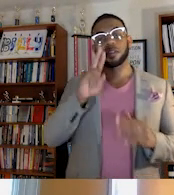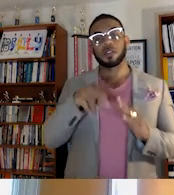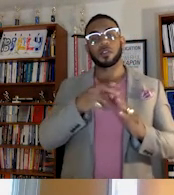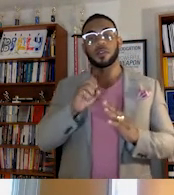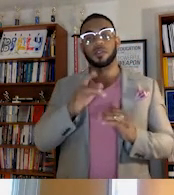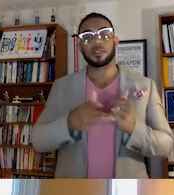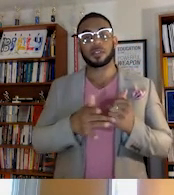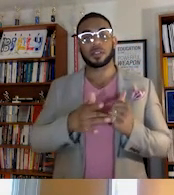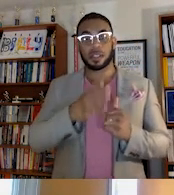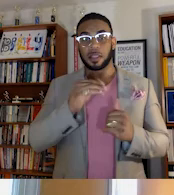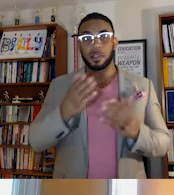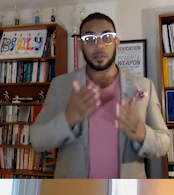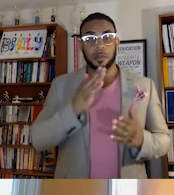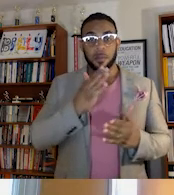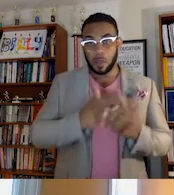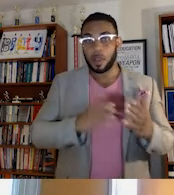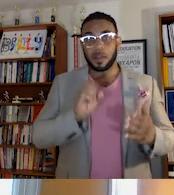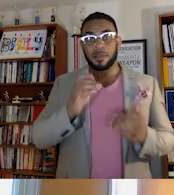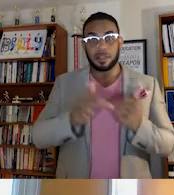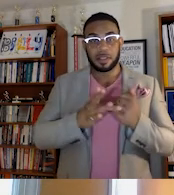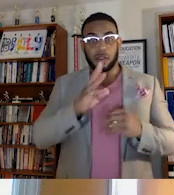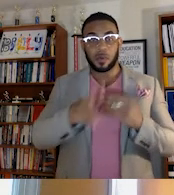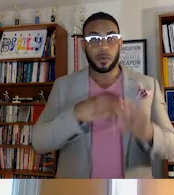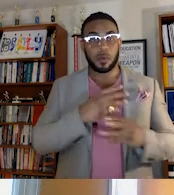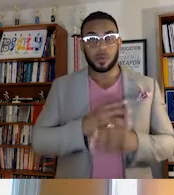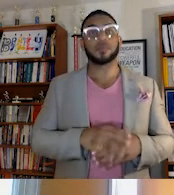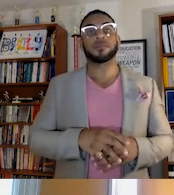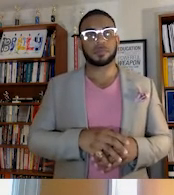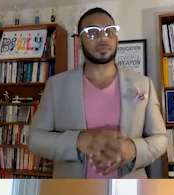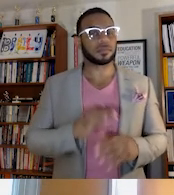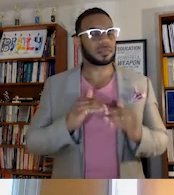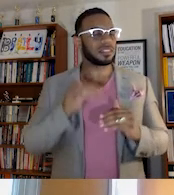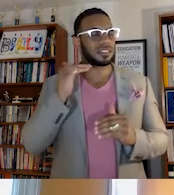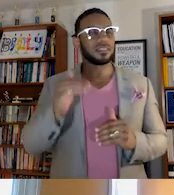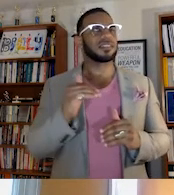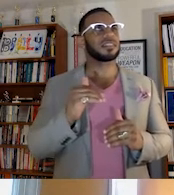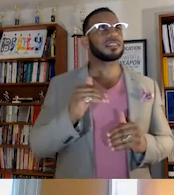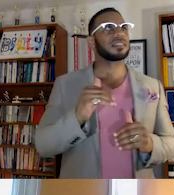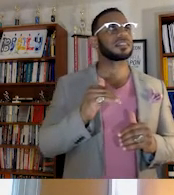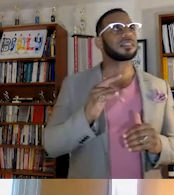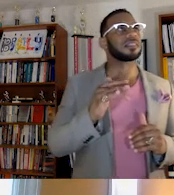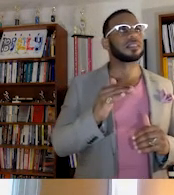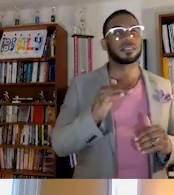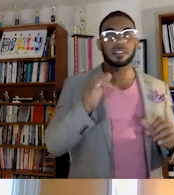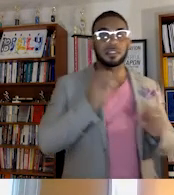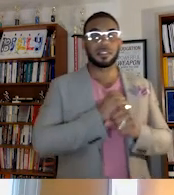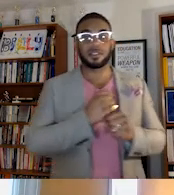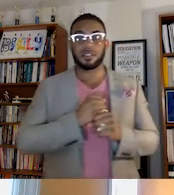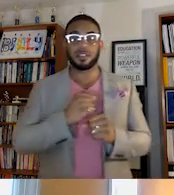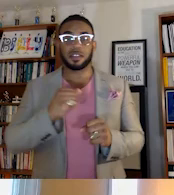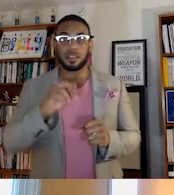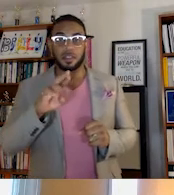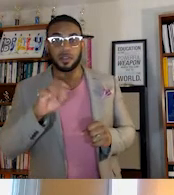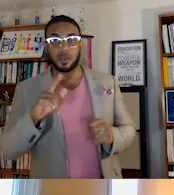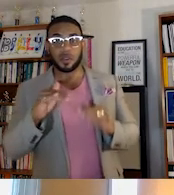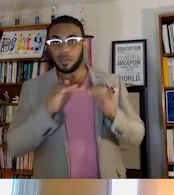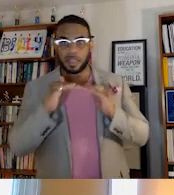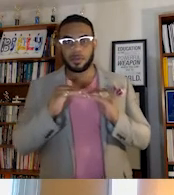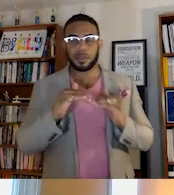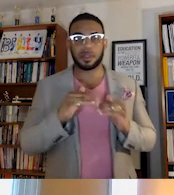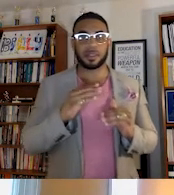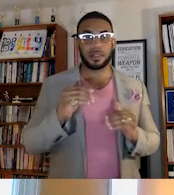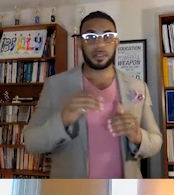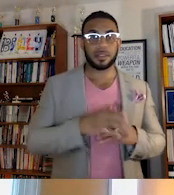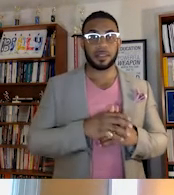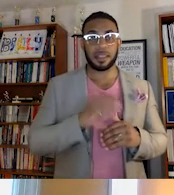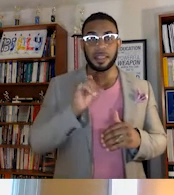role of technology, any part of the tech world, advancing the fight in racial equity